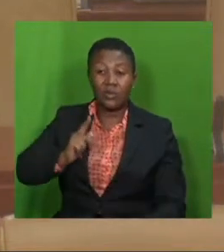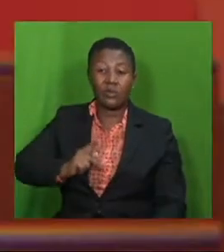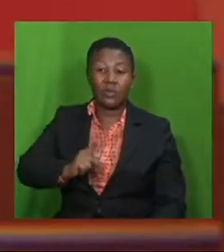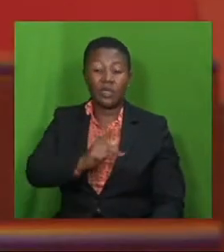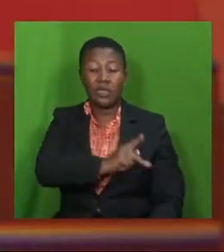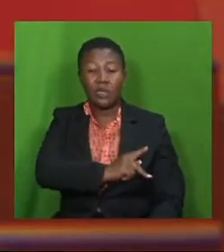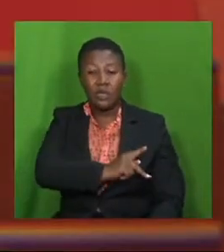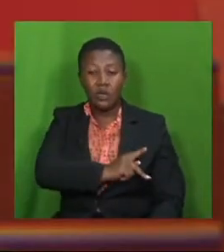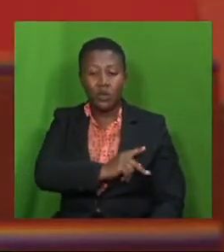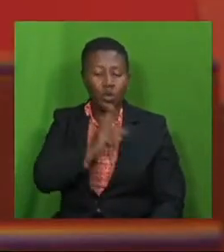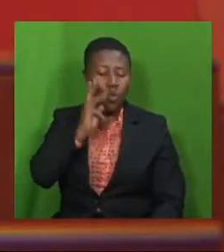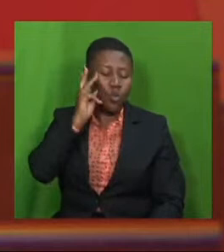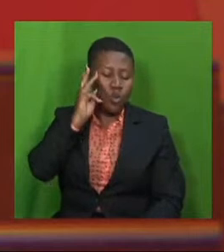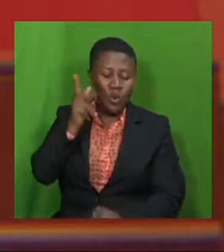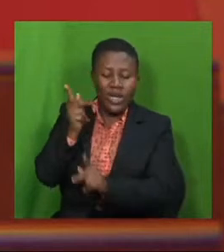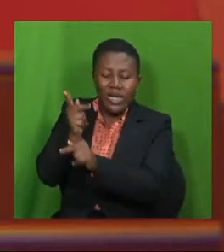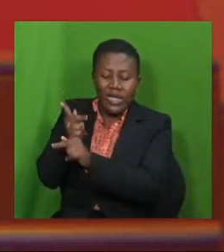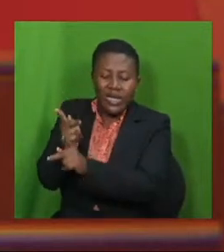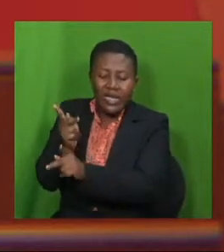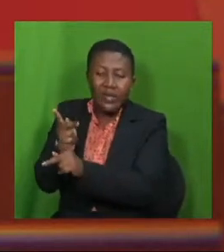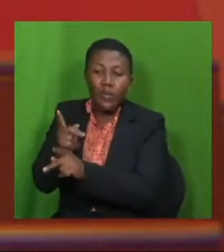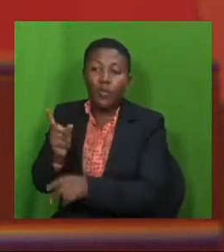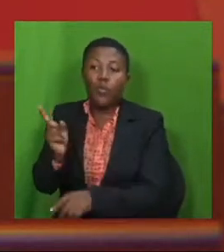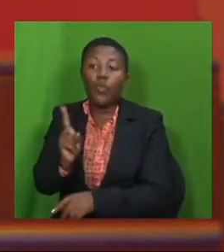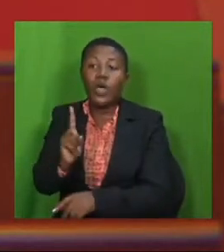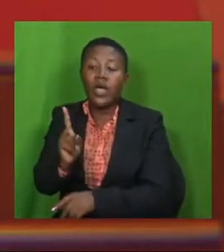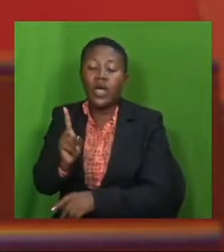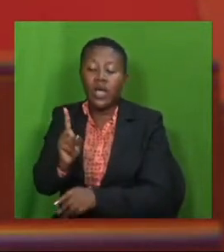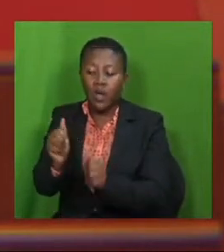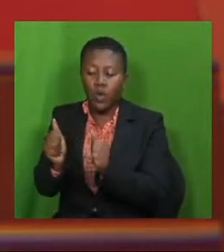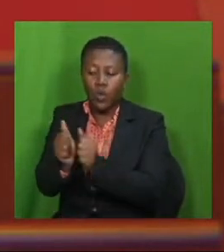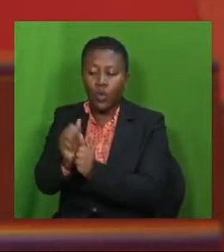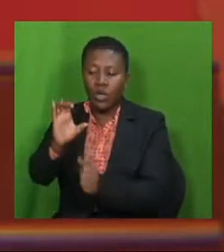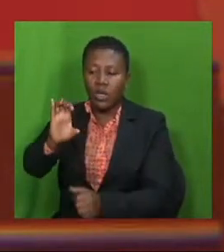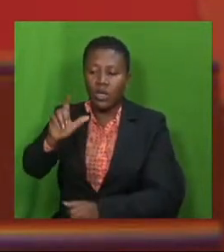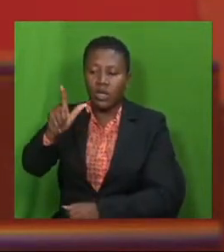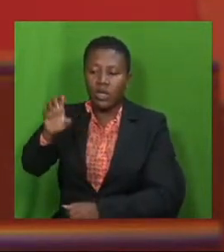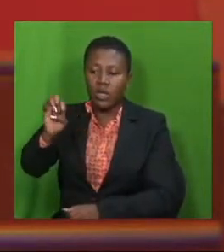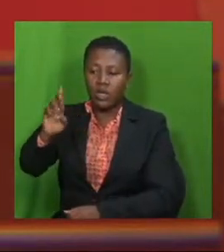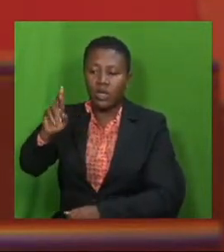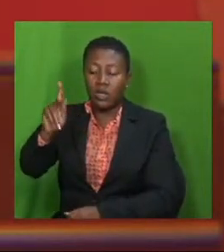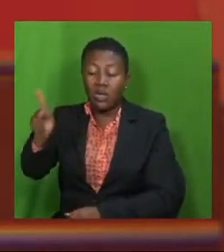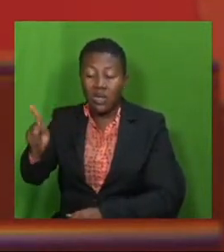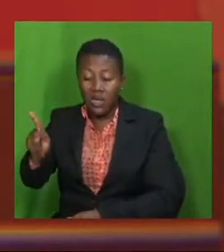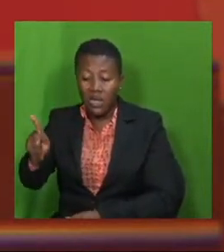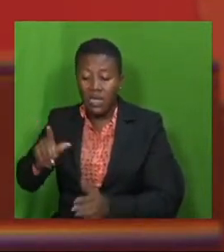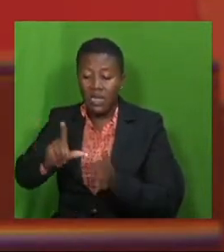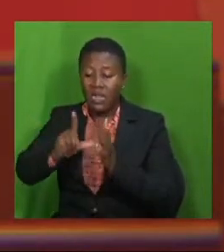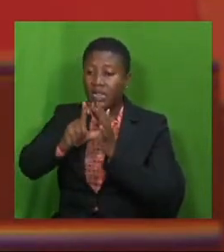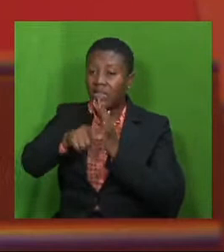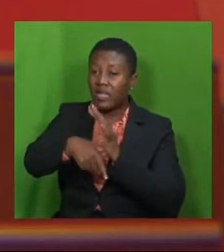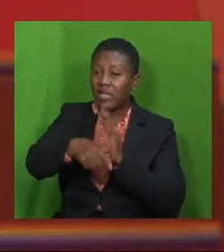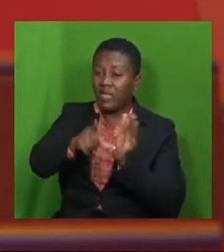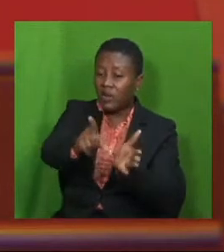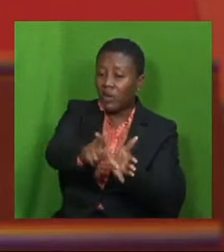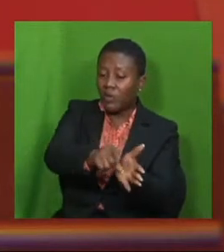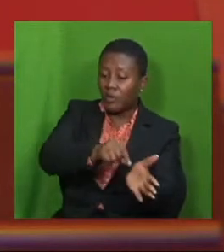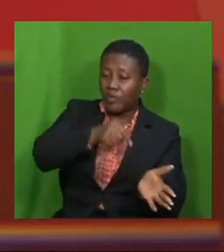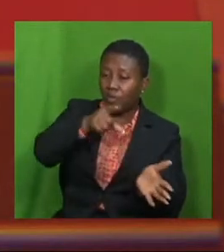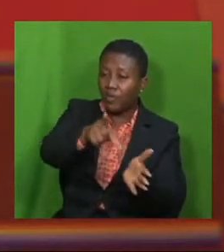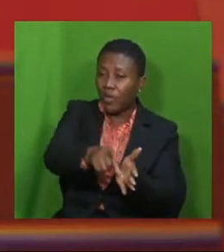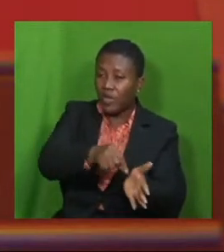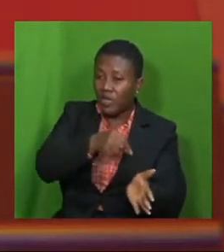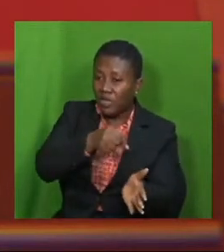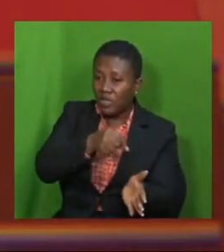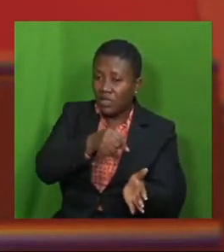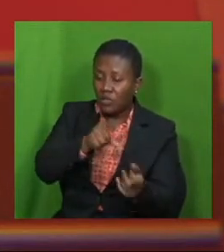kept by the clerk. The votes and proceedings shall be printed and shall be the journals of